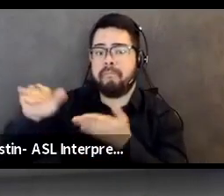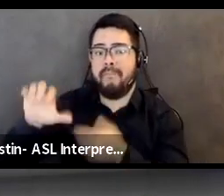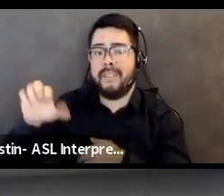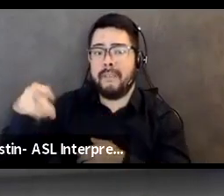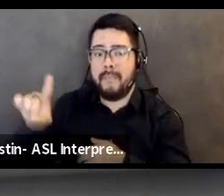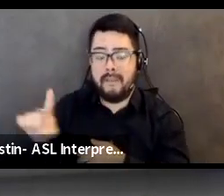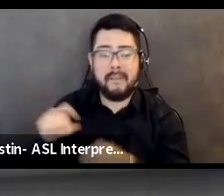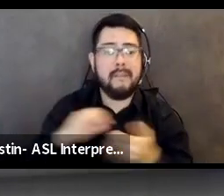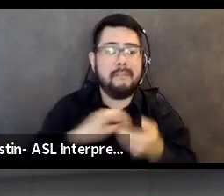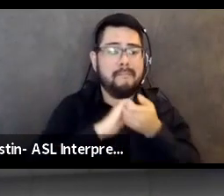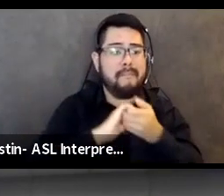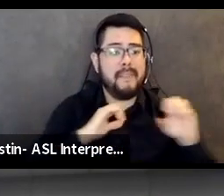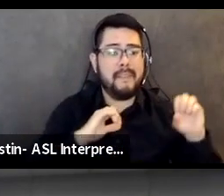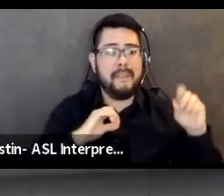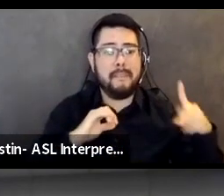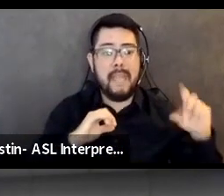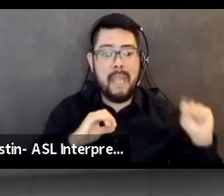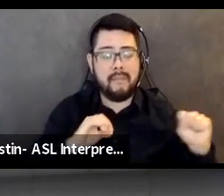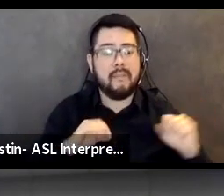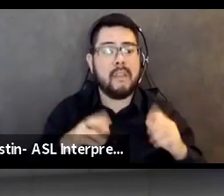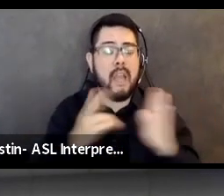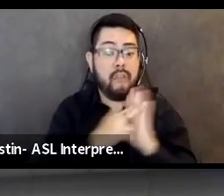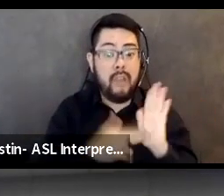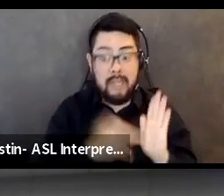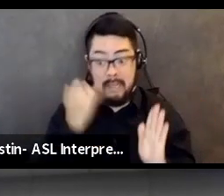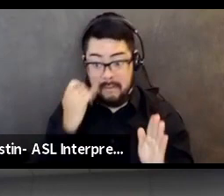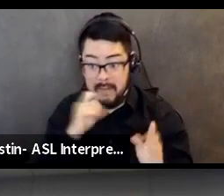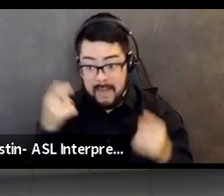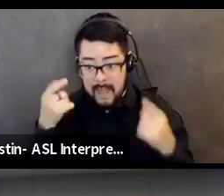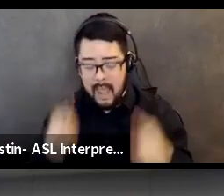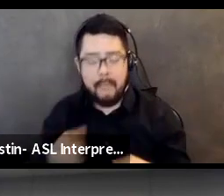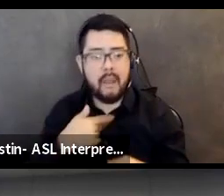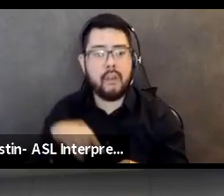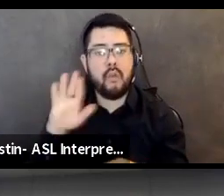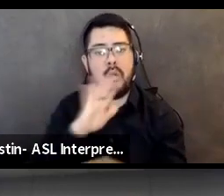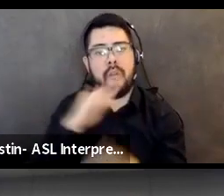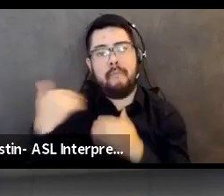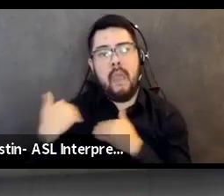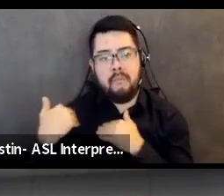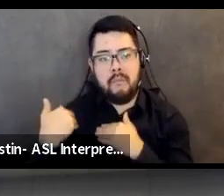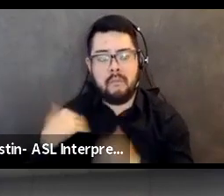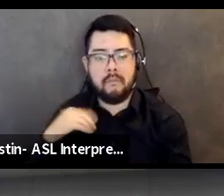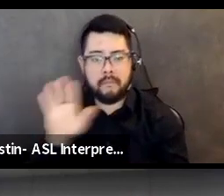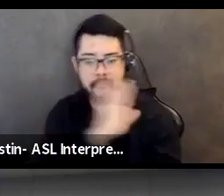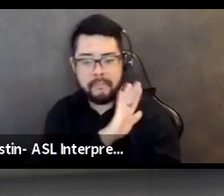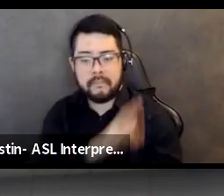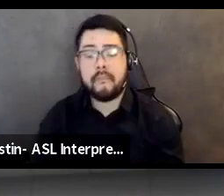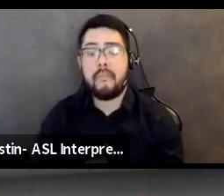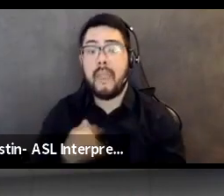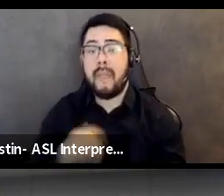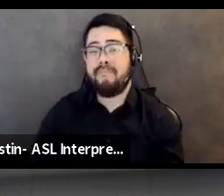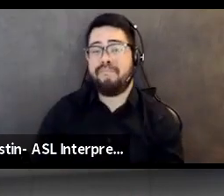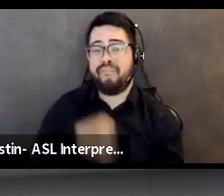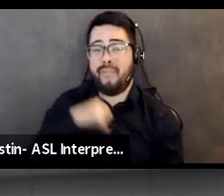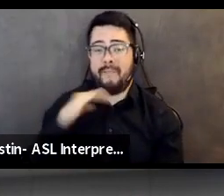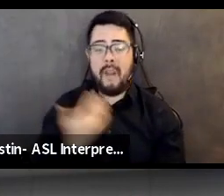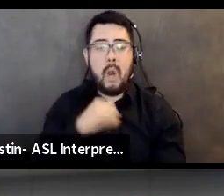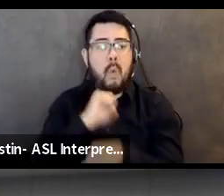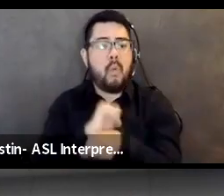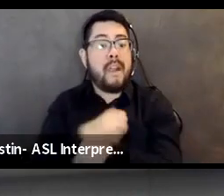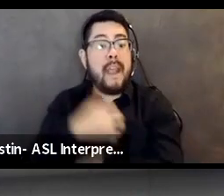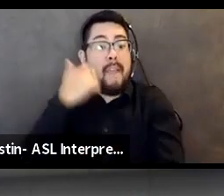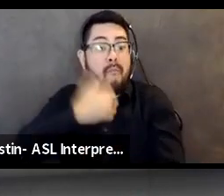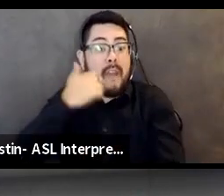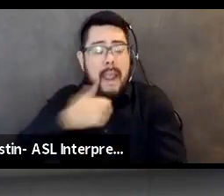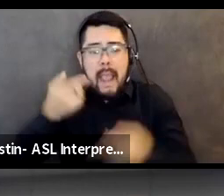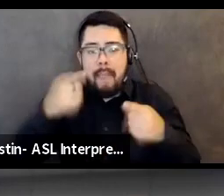responsibility to hold you accountable if you don't i want to point out how incredibly proud i am of the work youth have been doing every single day not